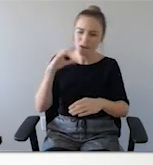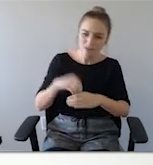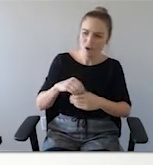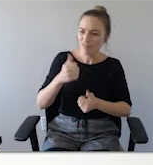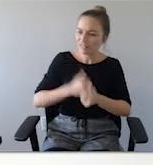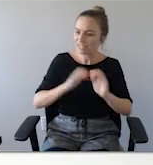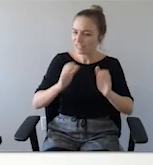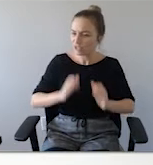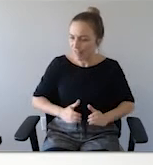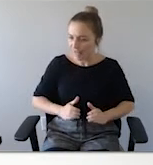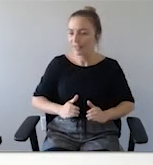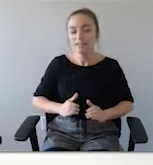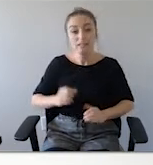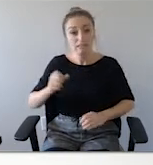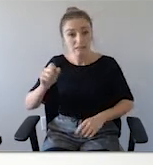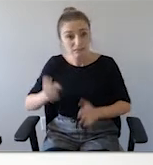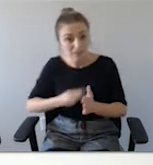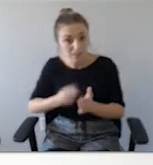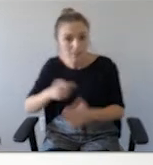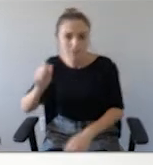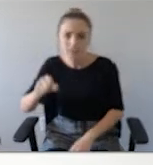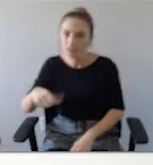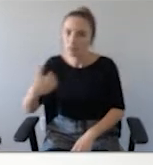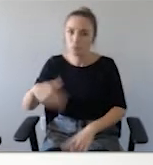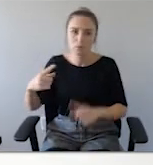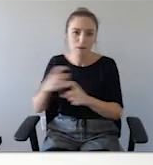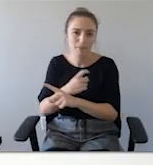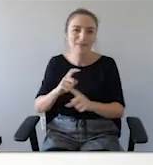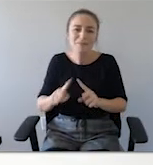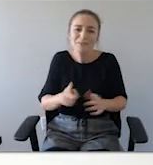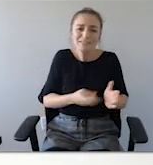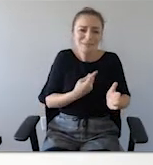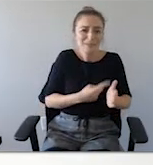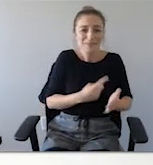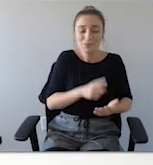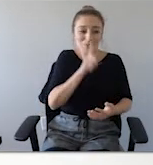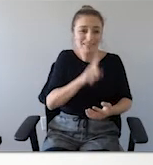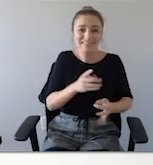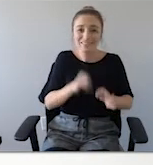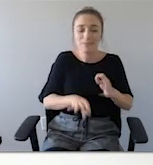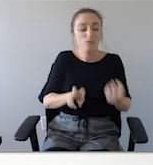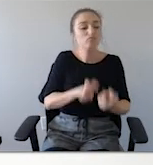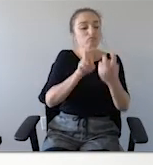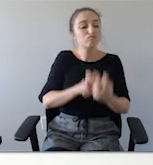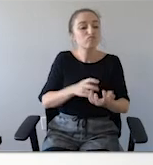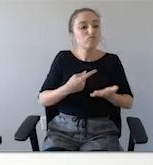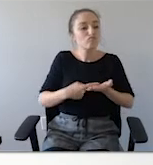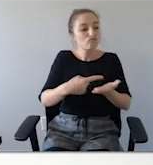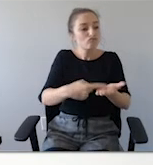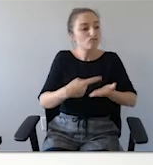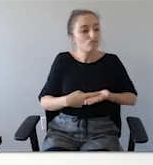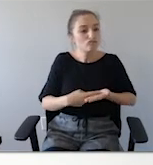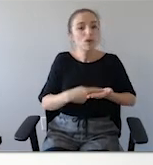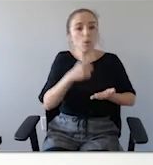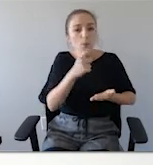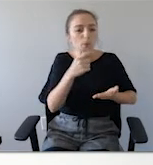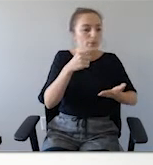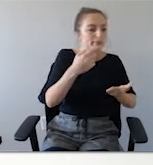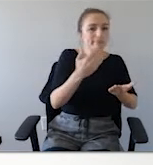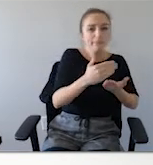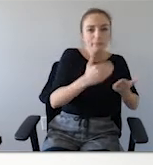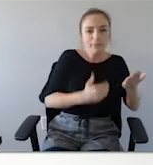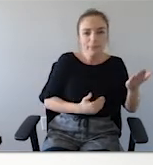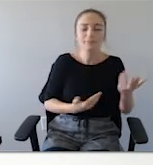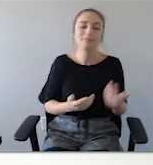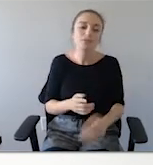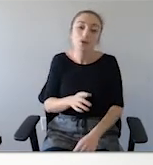sometimes it's literally the secretary and the principal putting together classes. That's why it's important for you to be having conversations with your